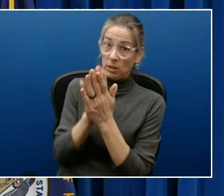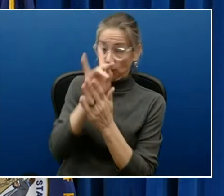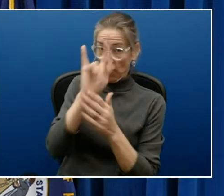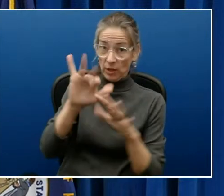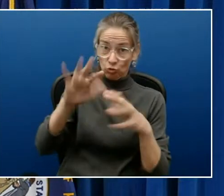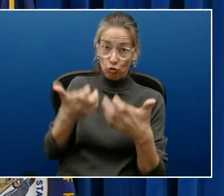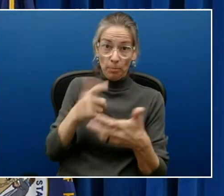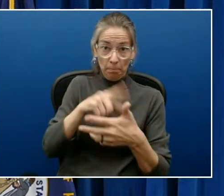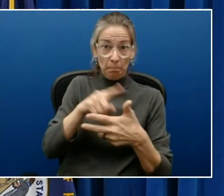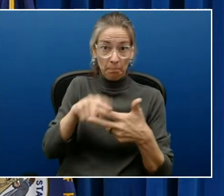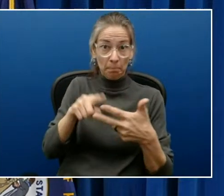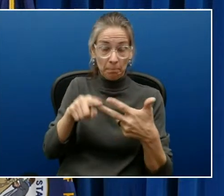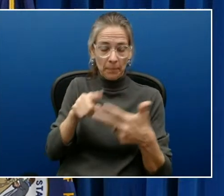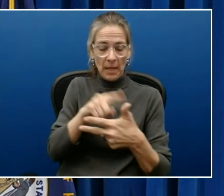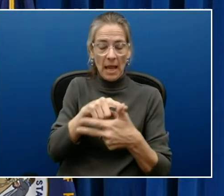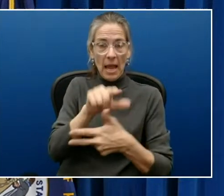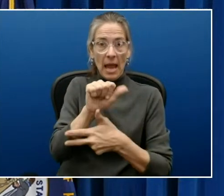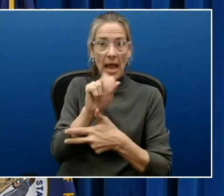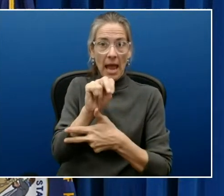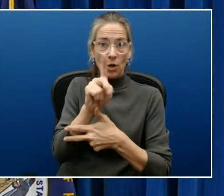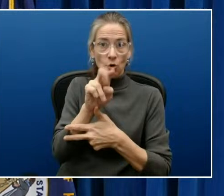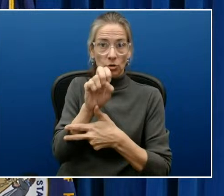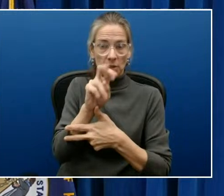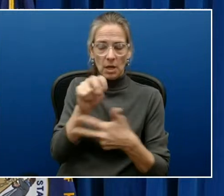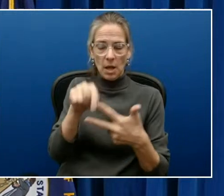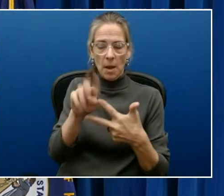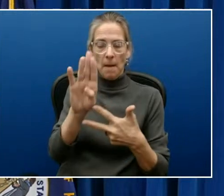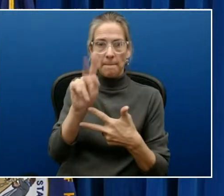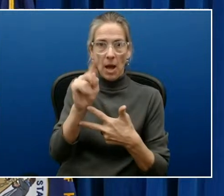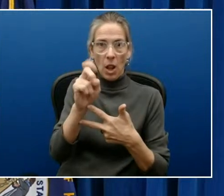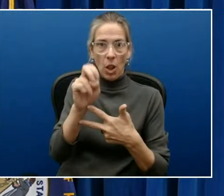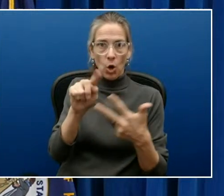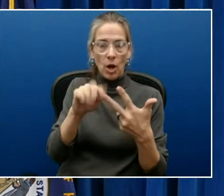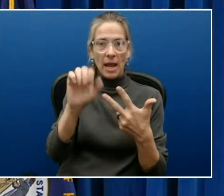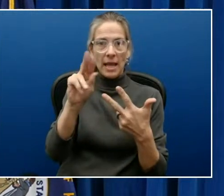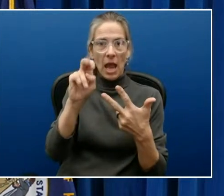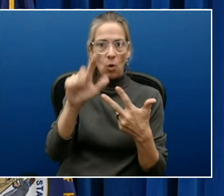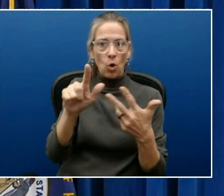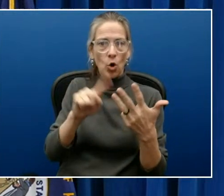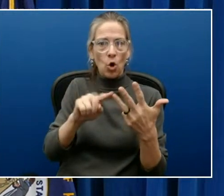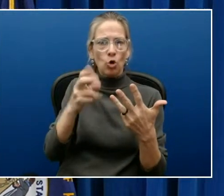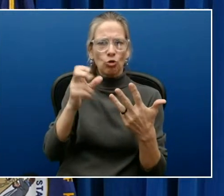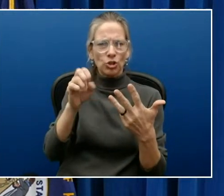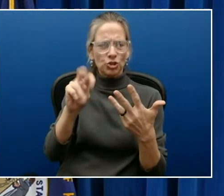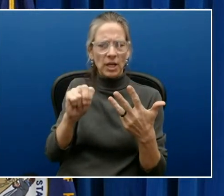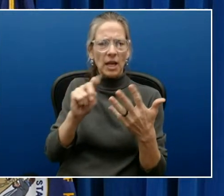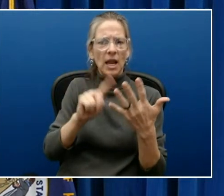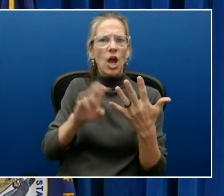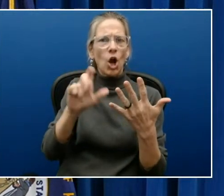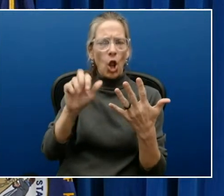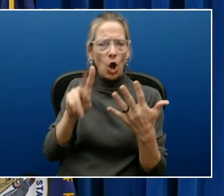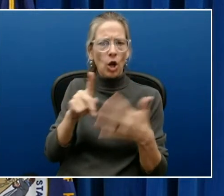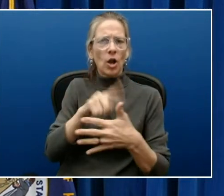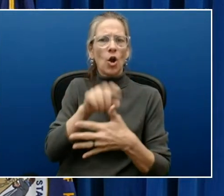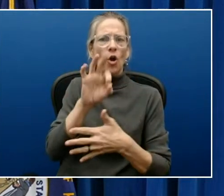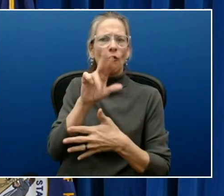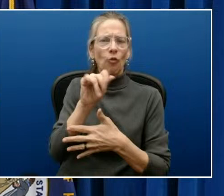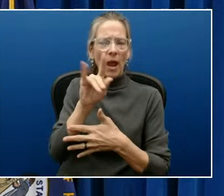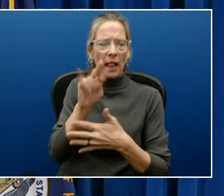for Anderson, Butler, Carroll, Christian, Clark, Franklin,